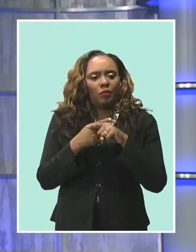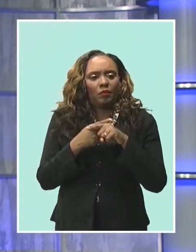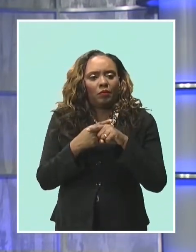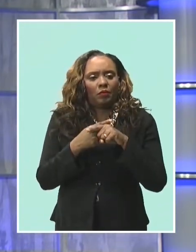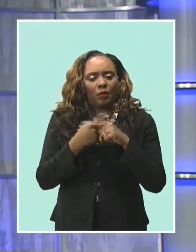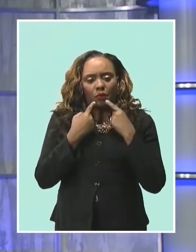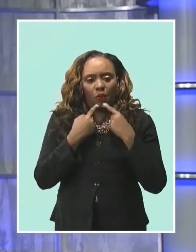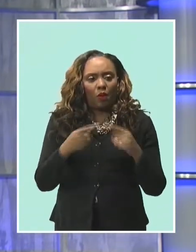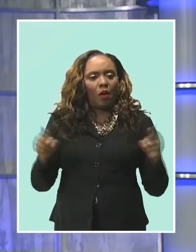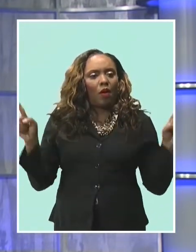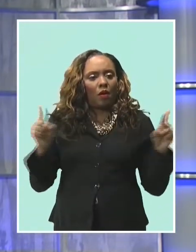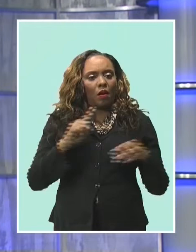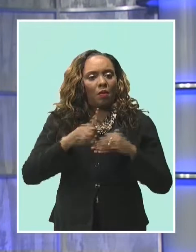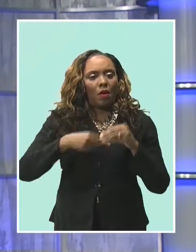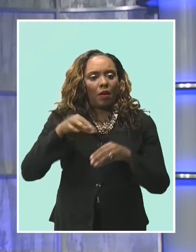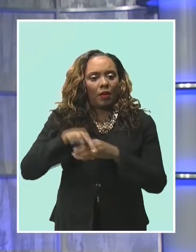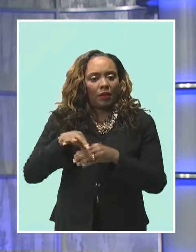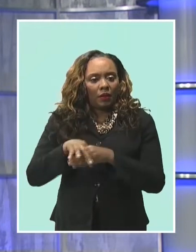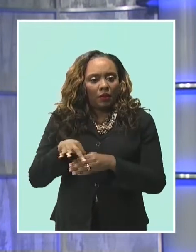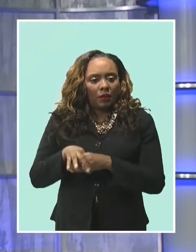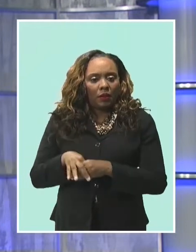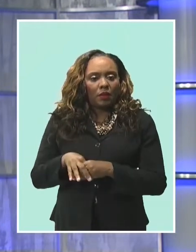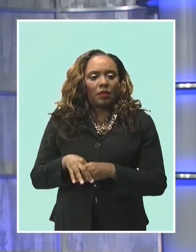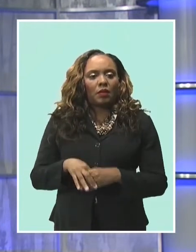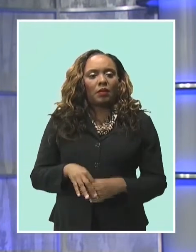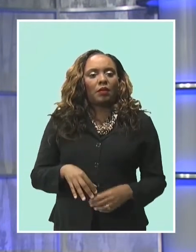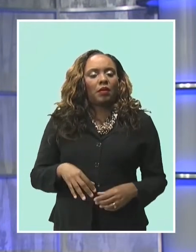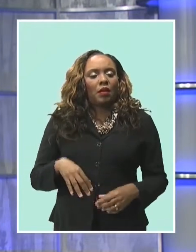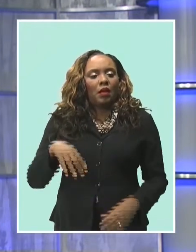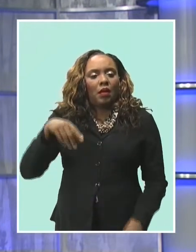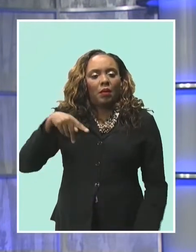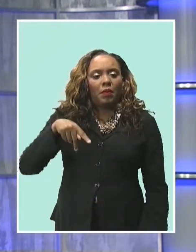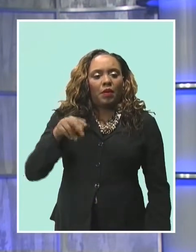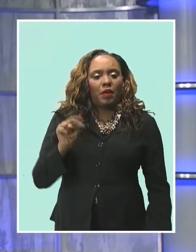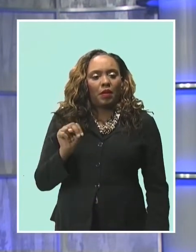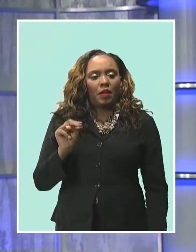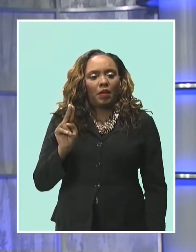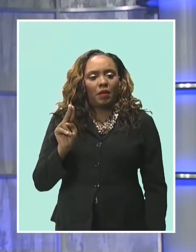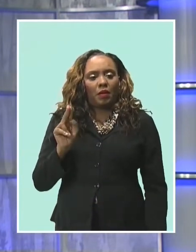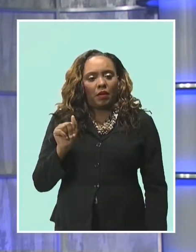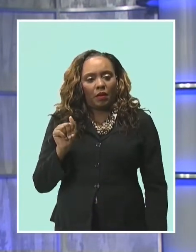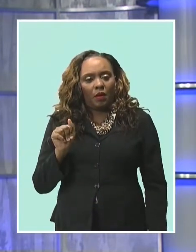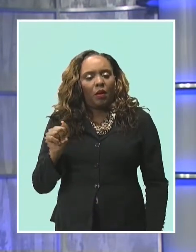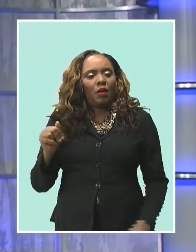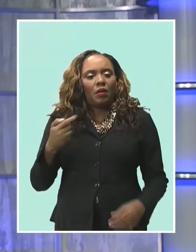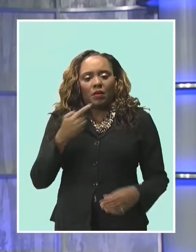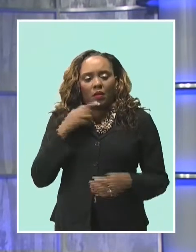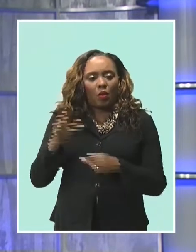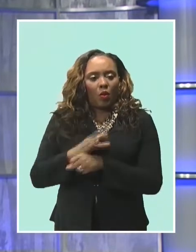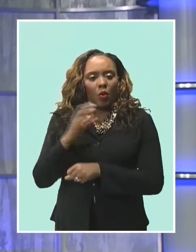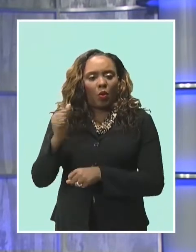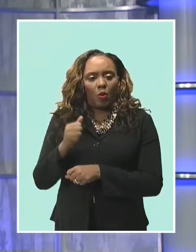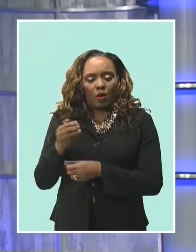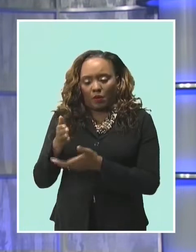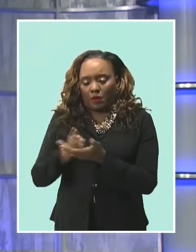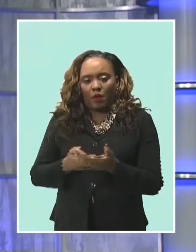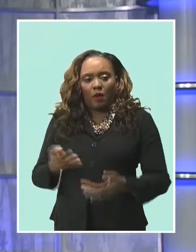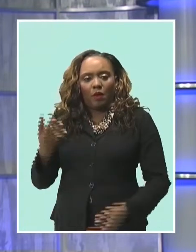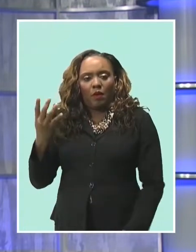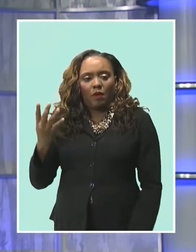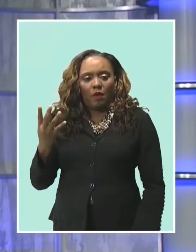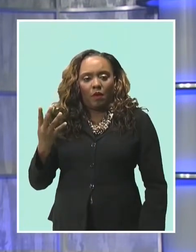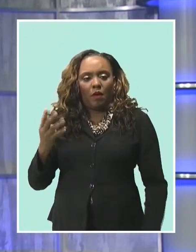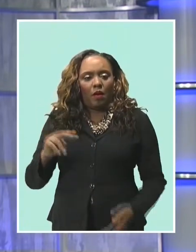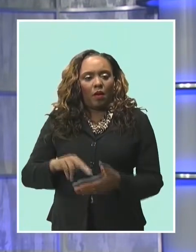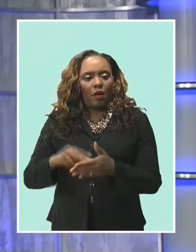Elections Commission saw the incumbent, a Partnership for National Unity and Alliance for Change, winning Region 4, and this handed the coalition the